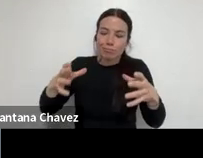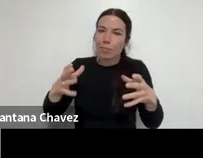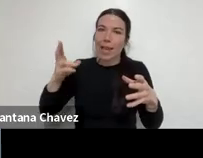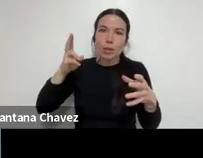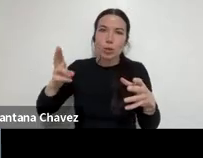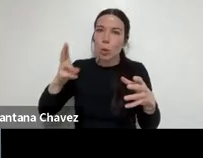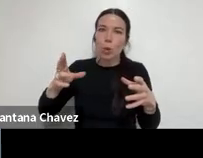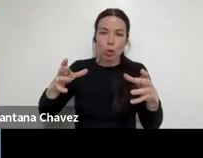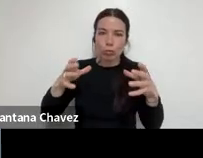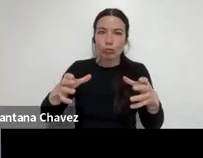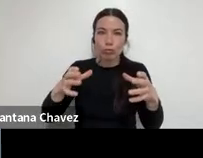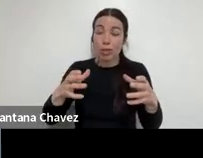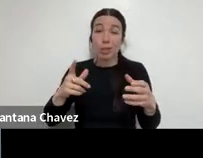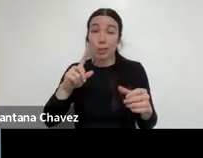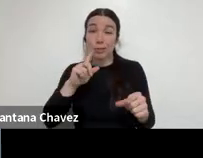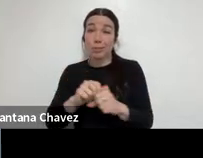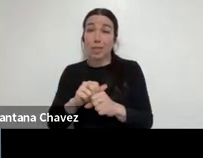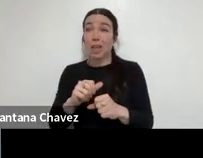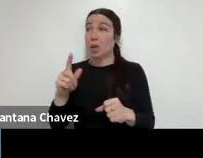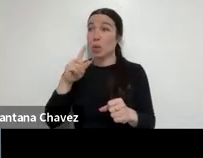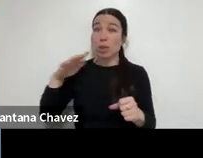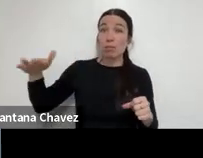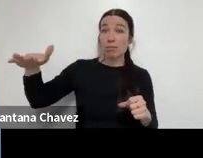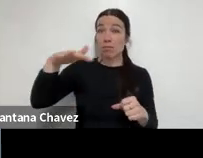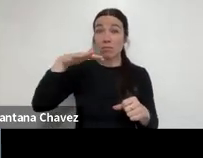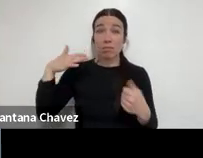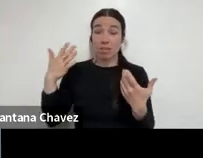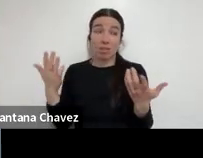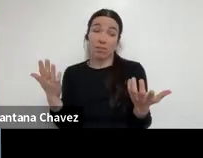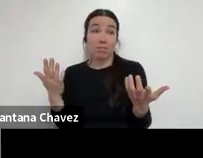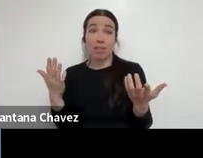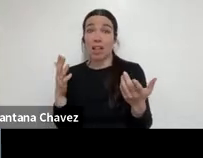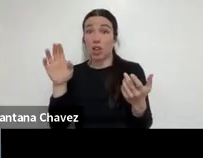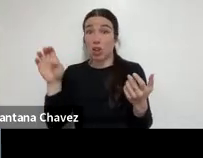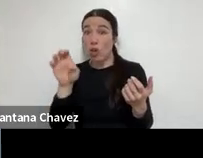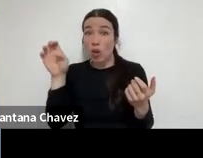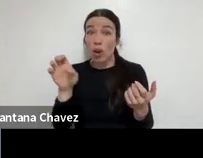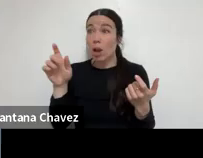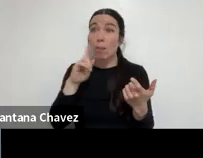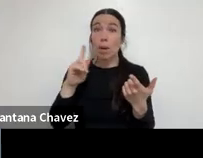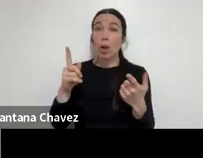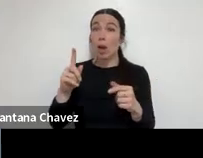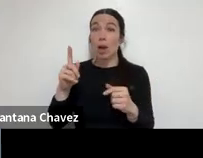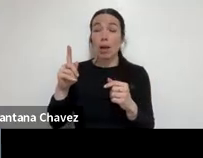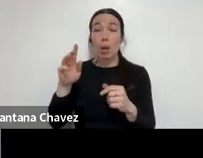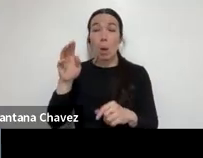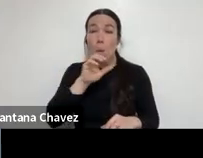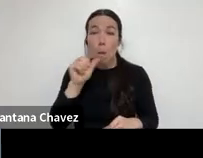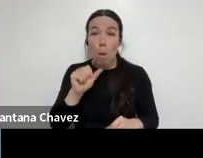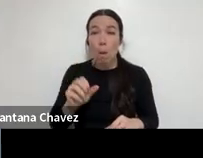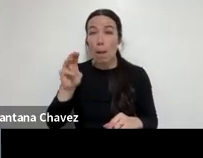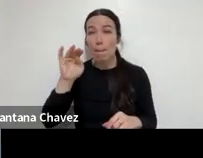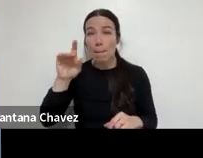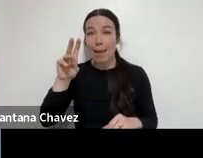it's possibly the best preserved medieval city in Europe, and